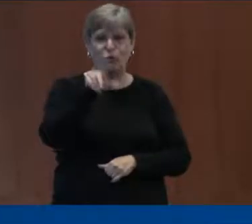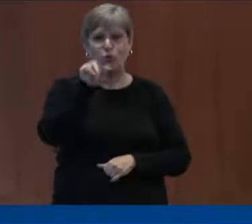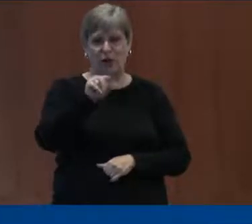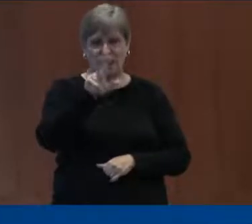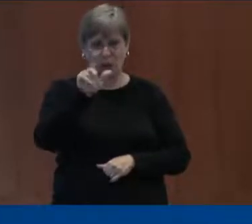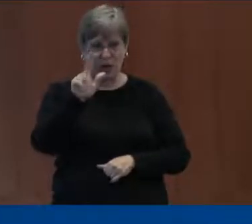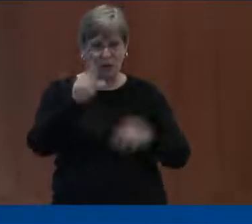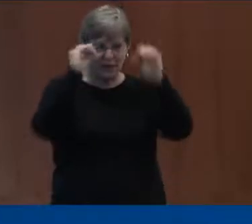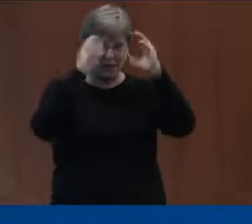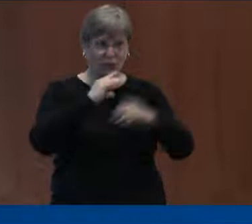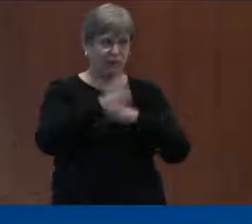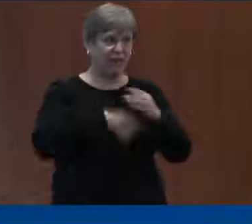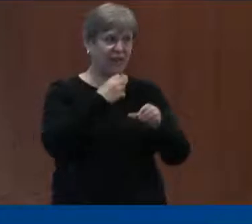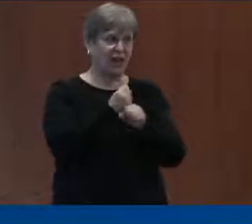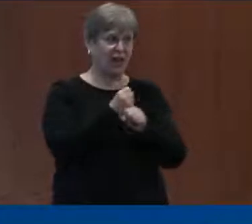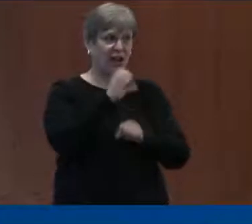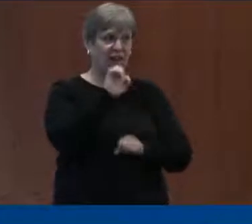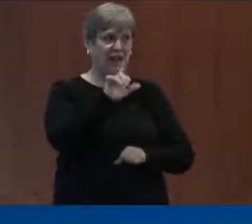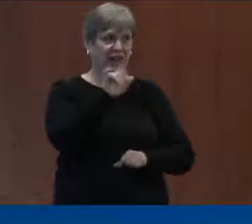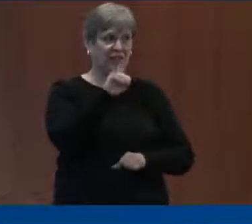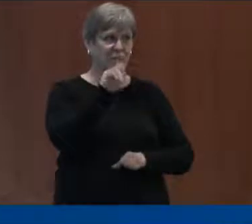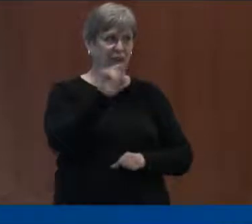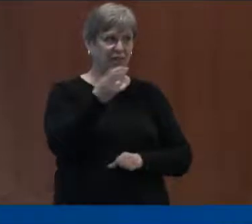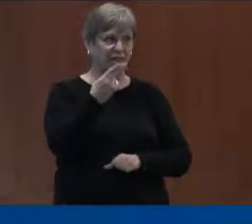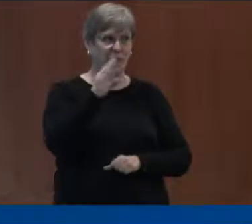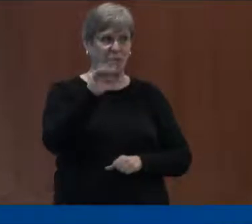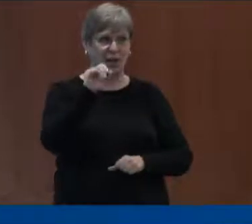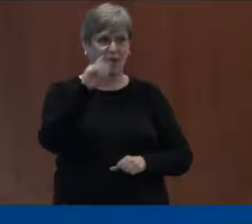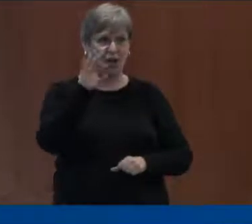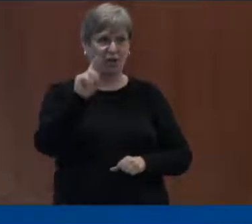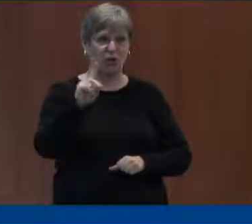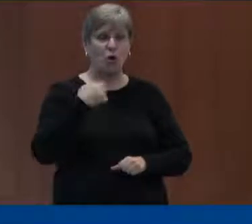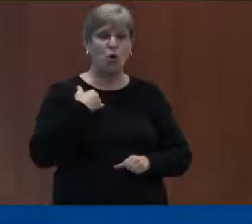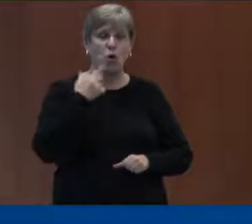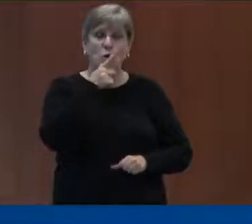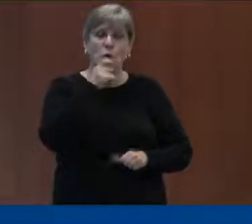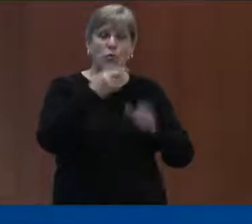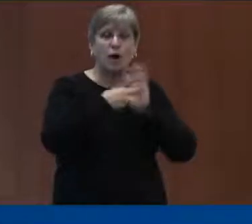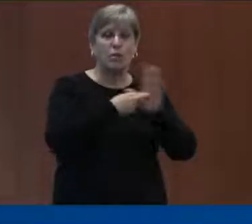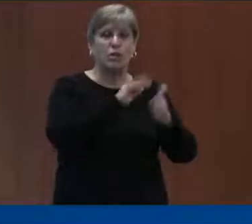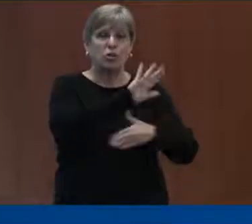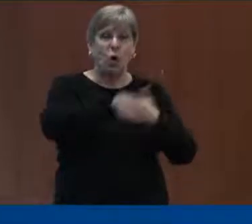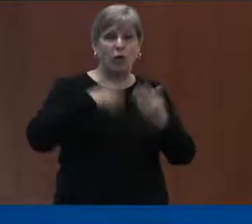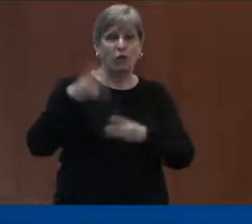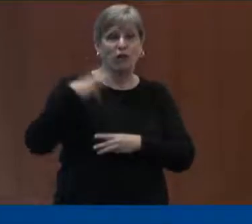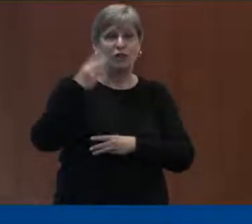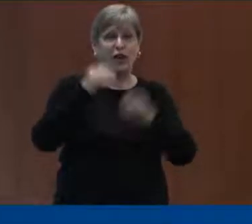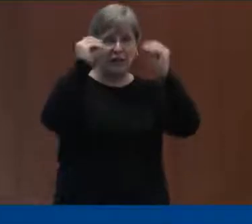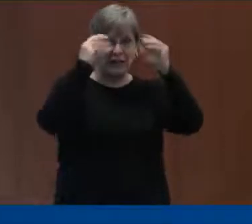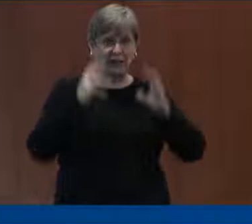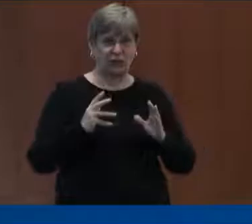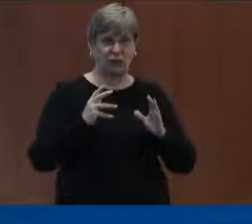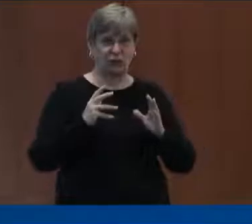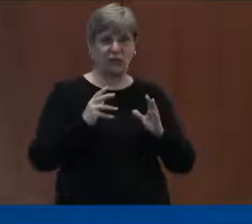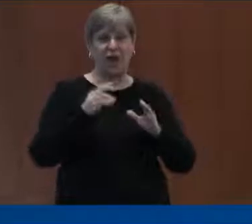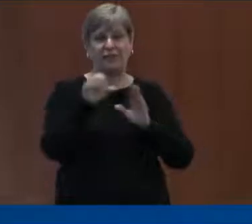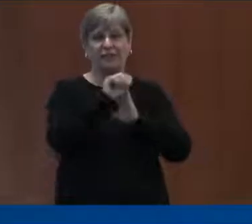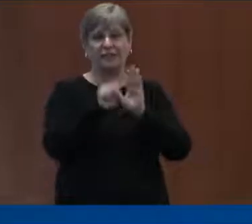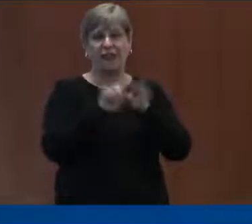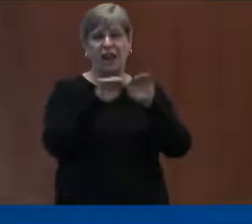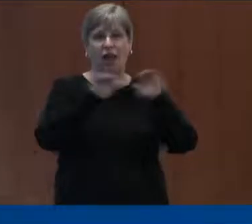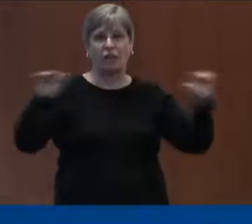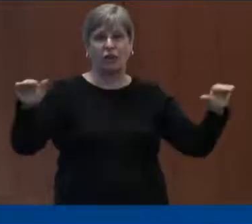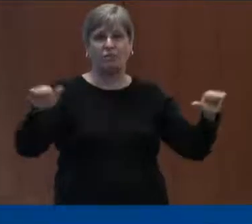2022-2023 Teacher of the Year, Elizabeth Mcdonald, who will represent all of Washington County teachers at the state